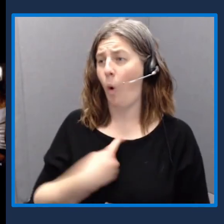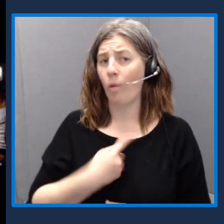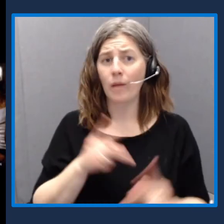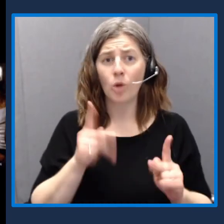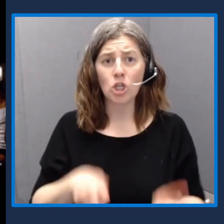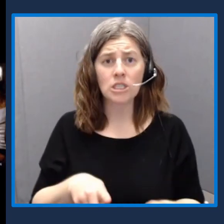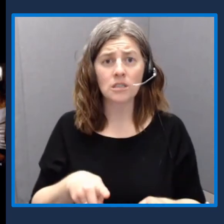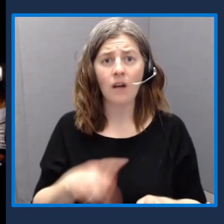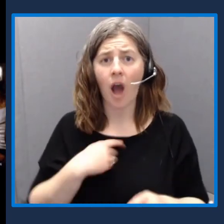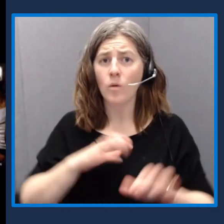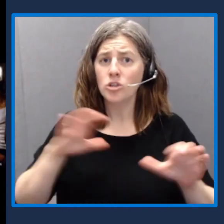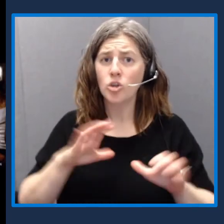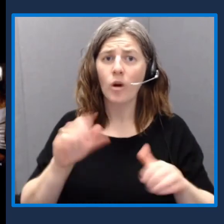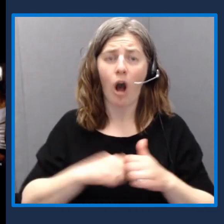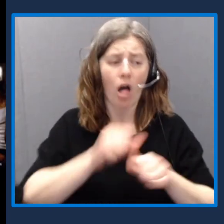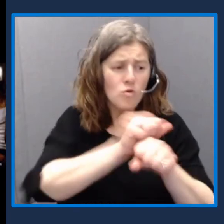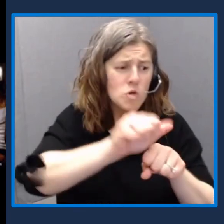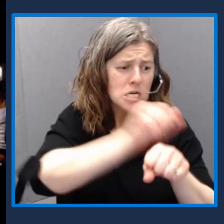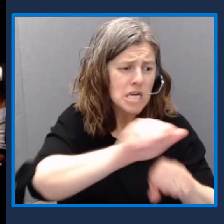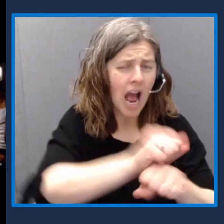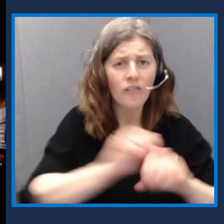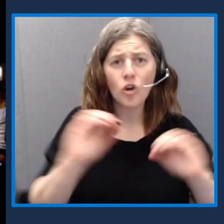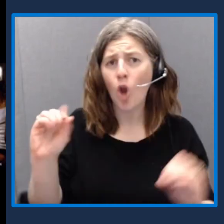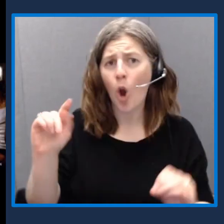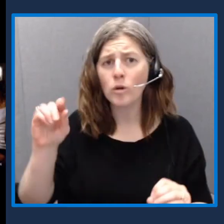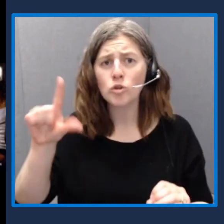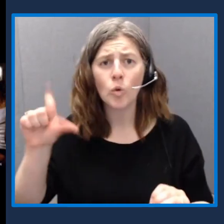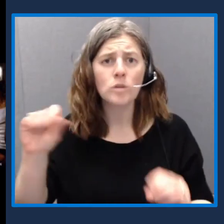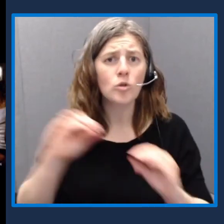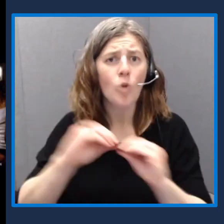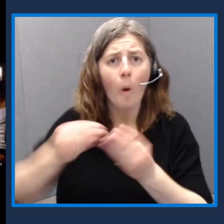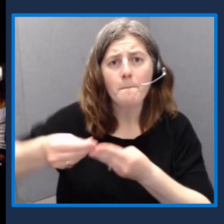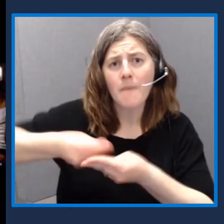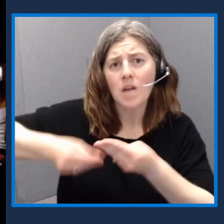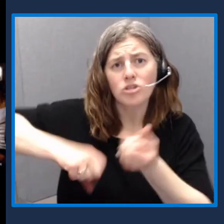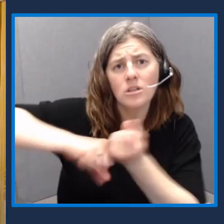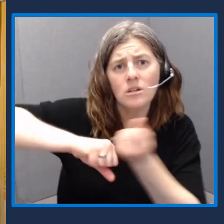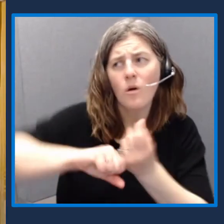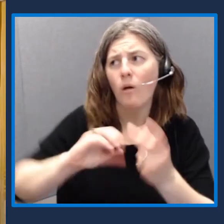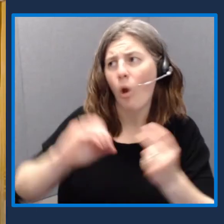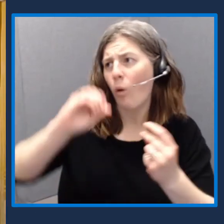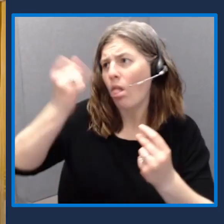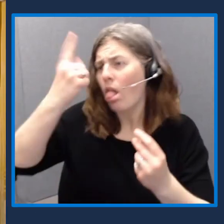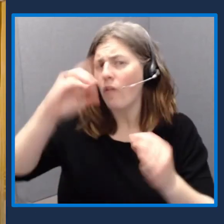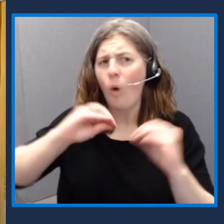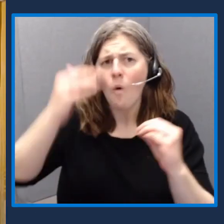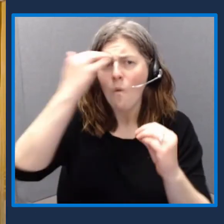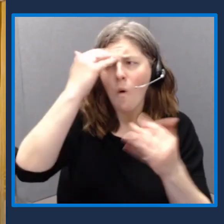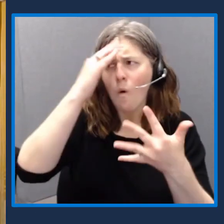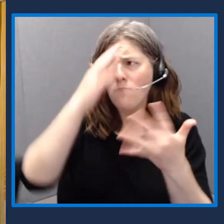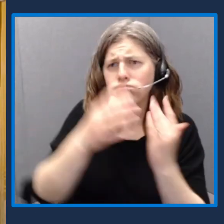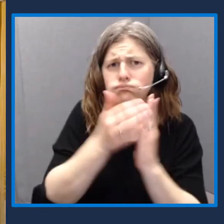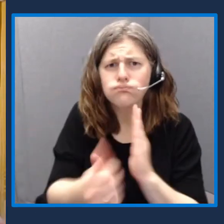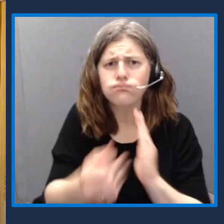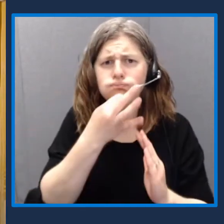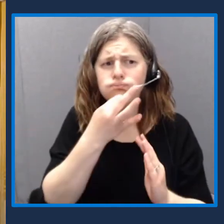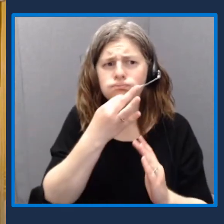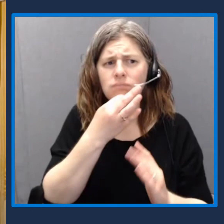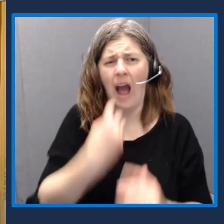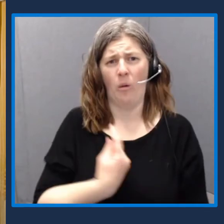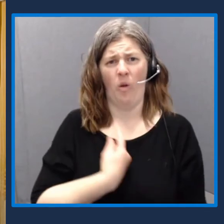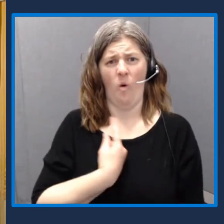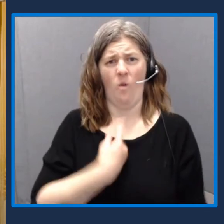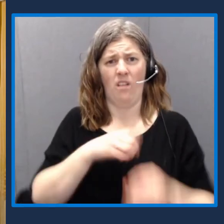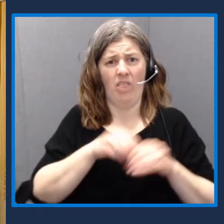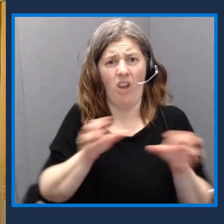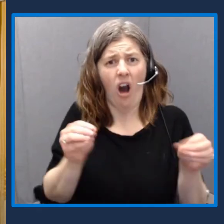was doing all the front end work. I had no tools, no budget, no know-how, no understanding. And I was technically the lone wolf in my